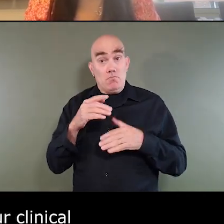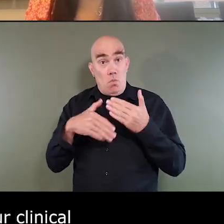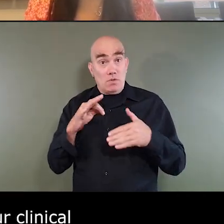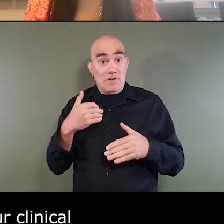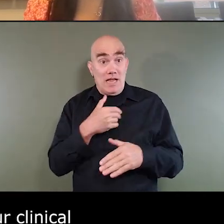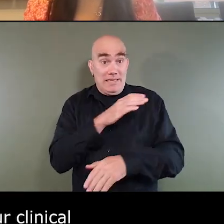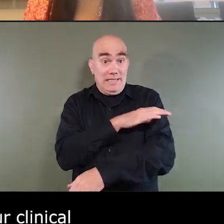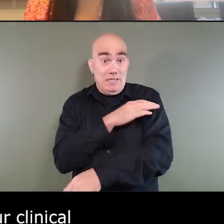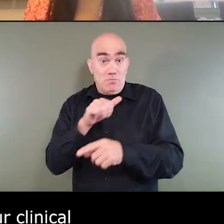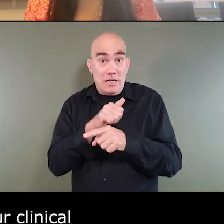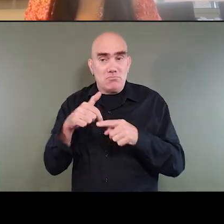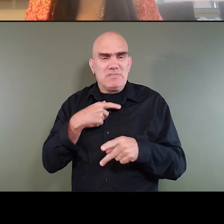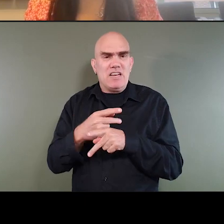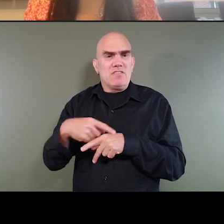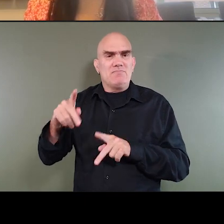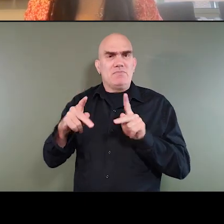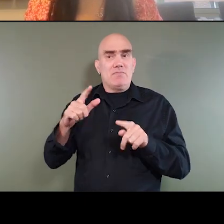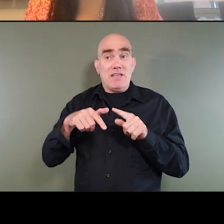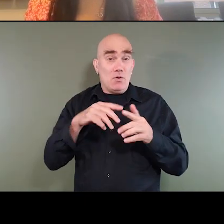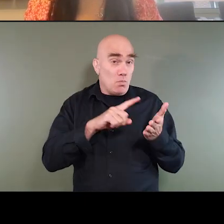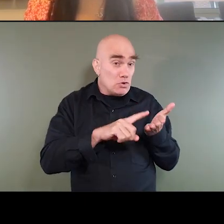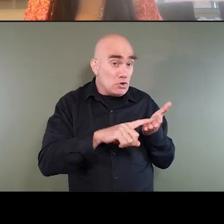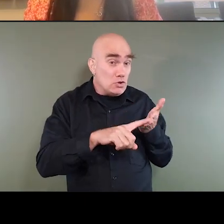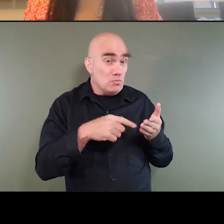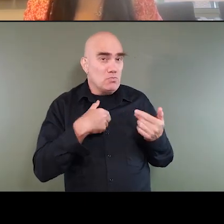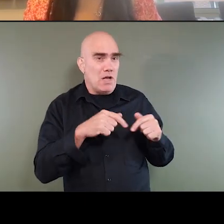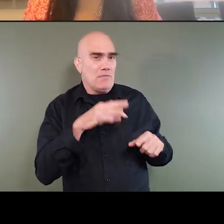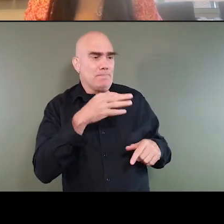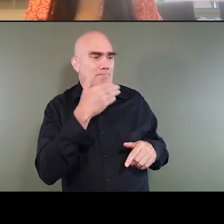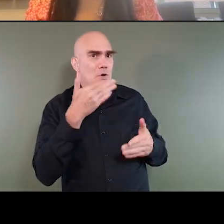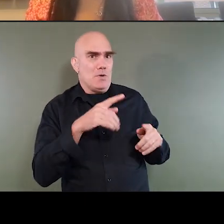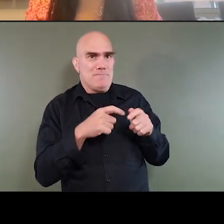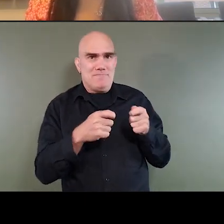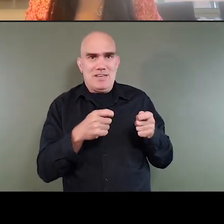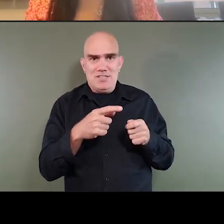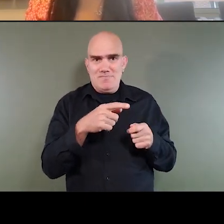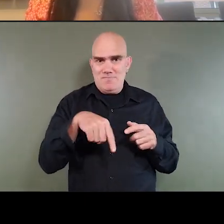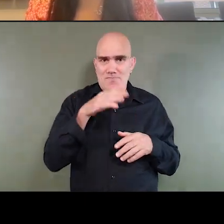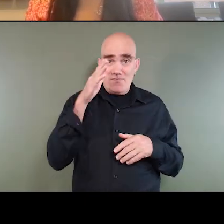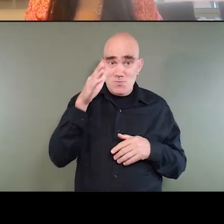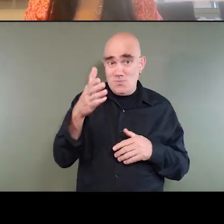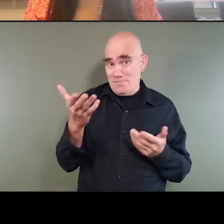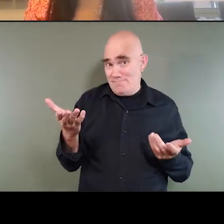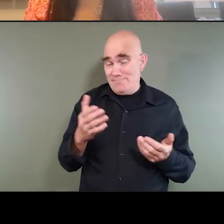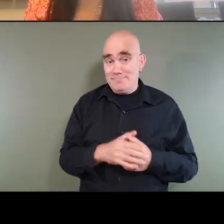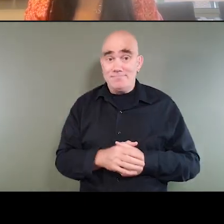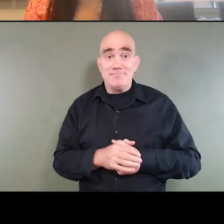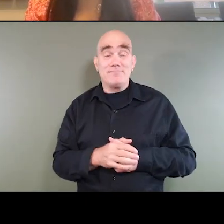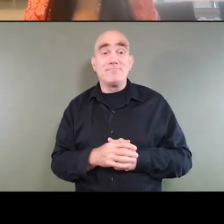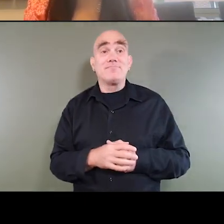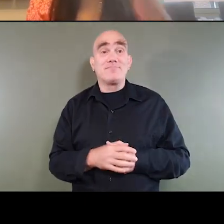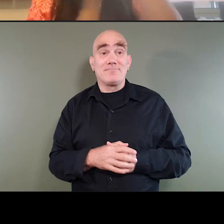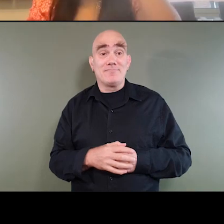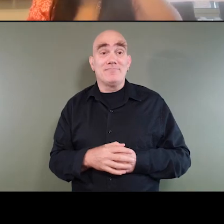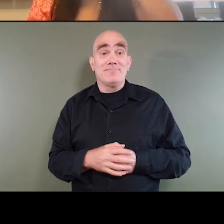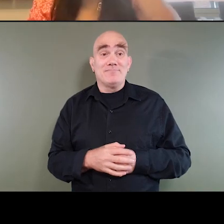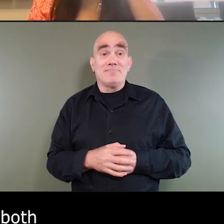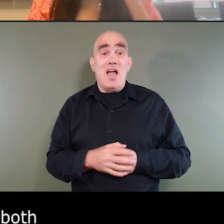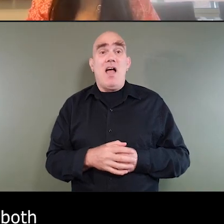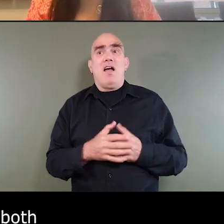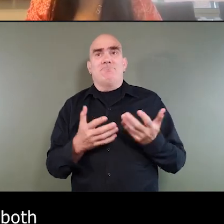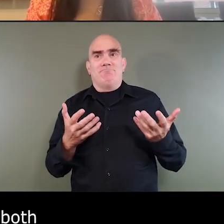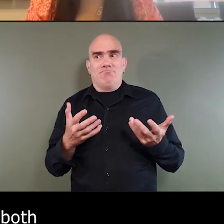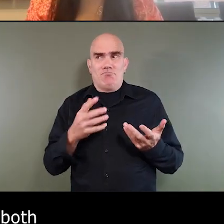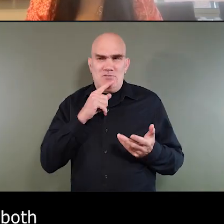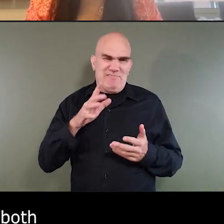of our clinical practice, we take care of those folks, and then in research, try to find better ways to manage them in the future. Awesome.